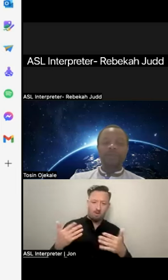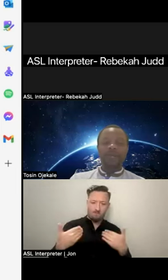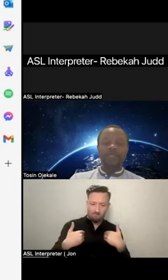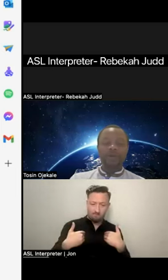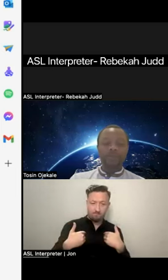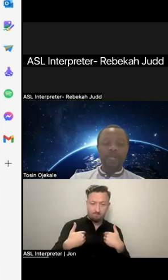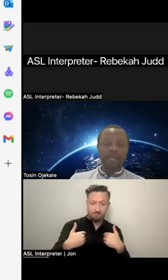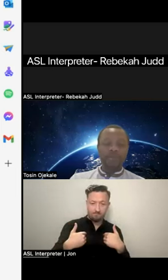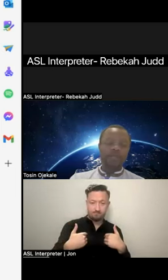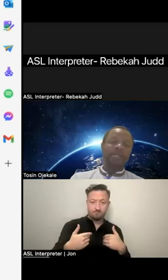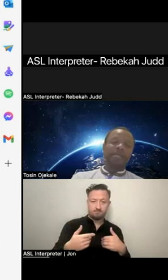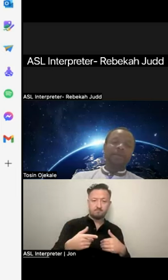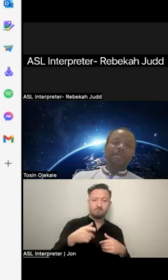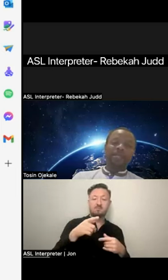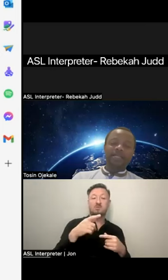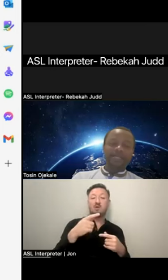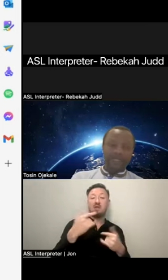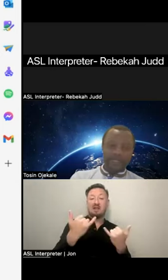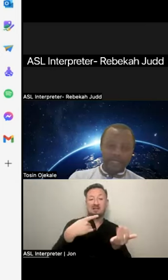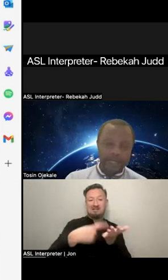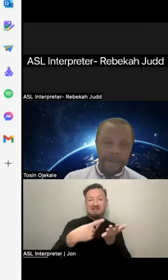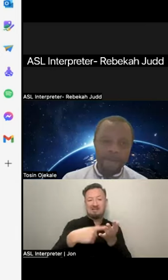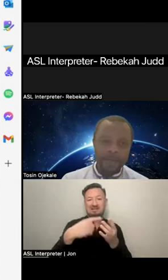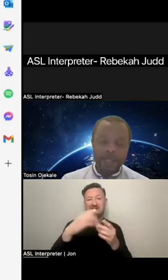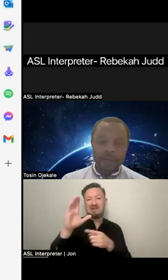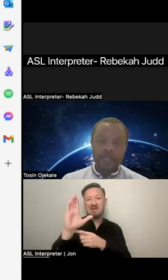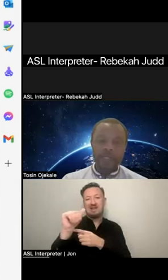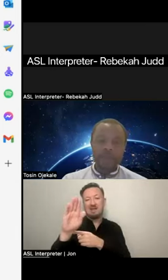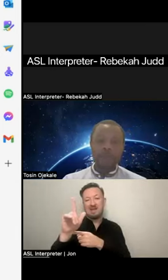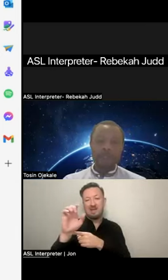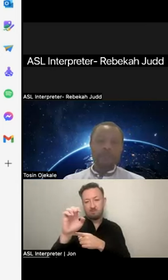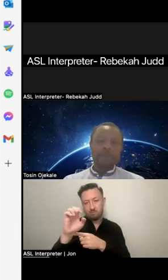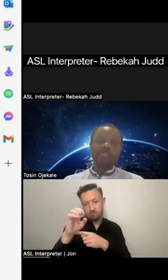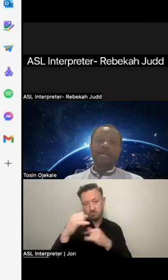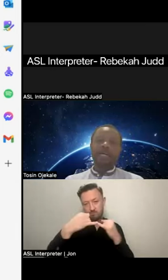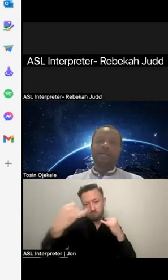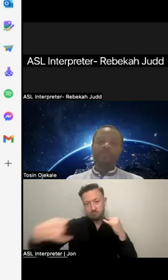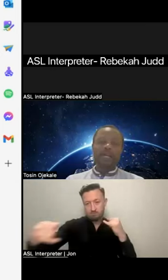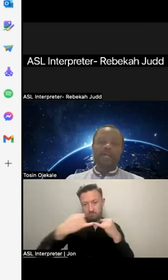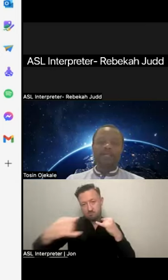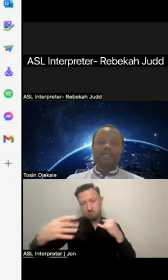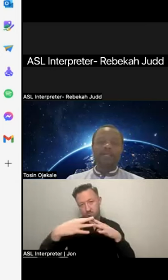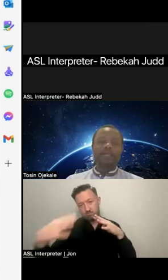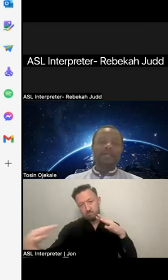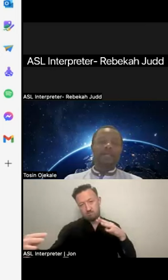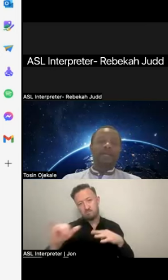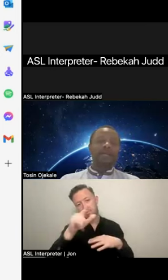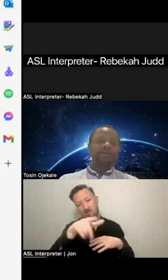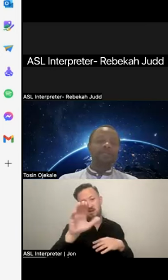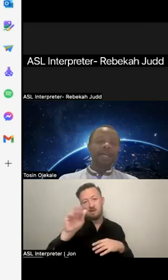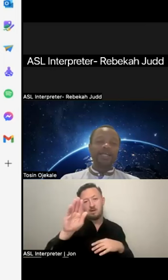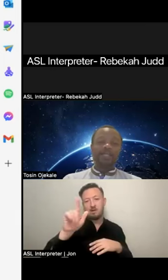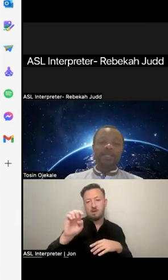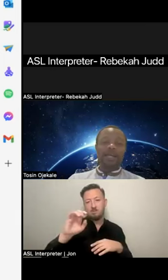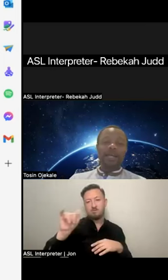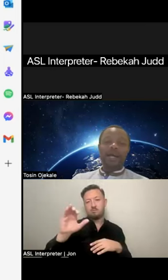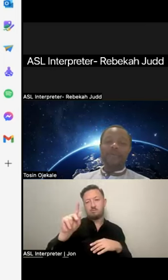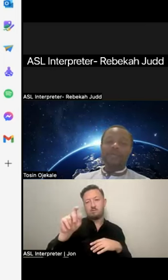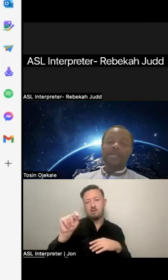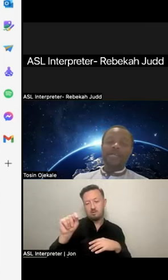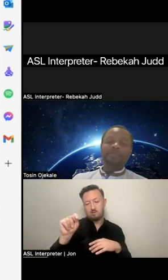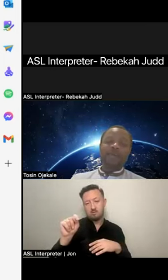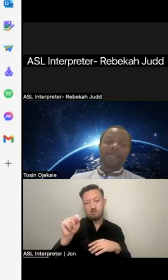especially when it comes to cabling within a data center. Okay, so first we'll consider cable jackets. Cable jackets